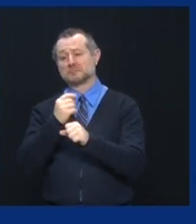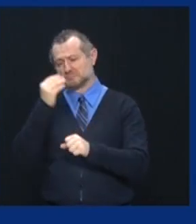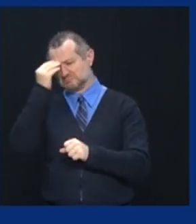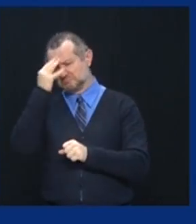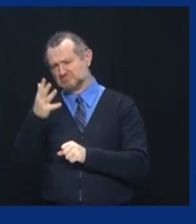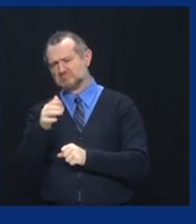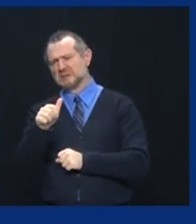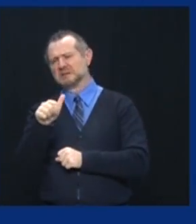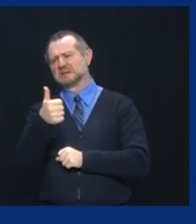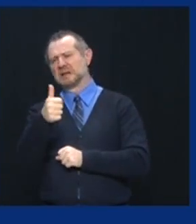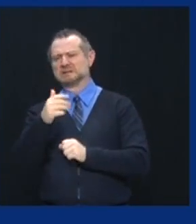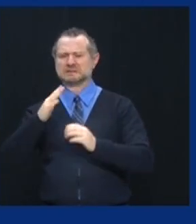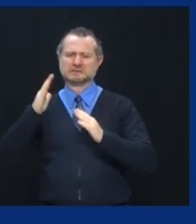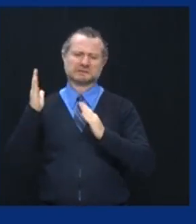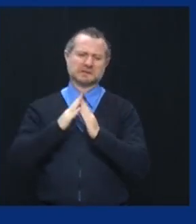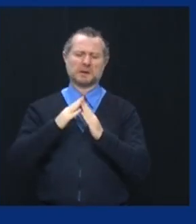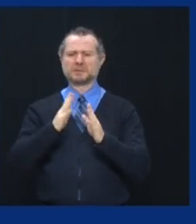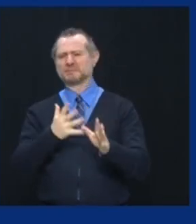10 slowest,